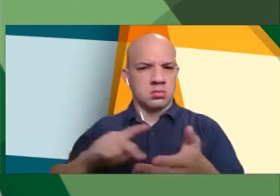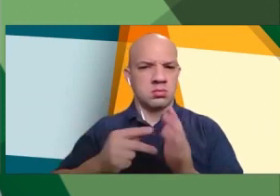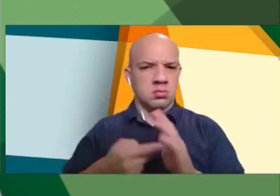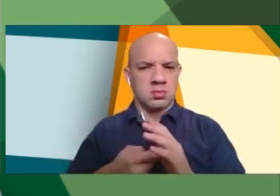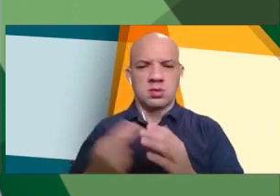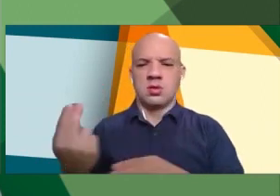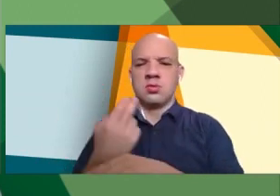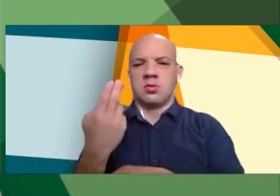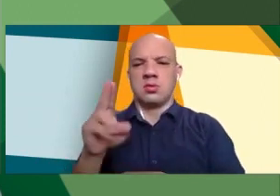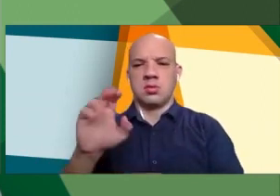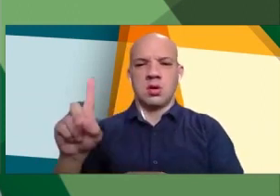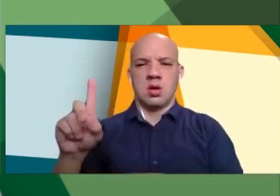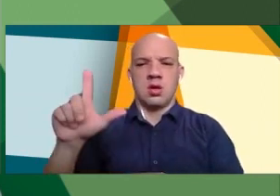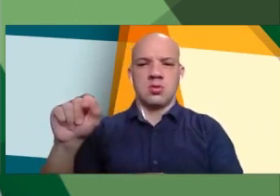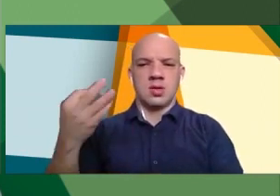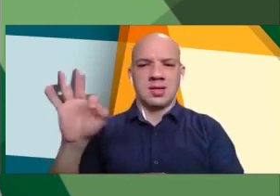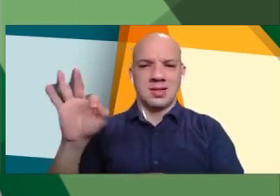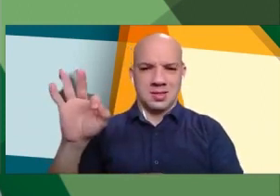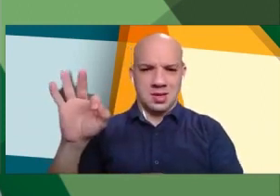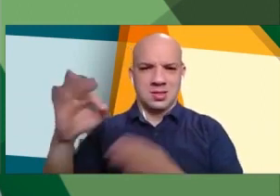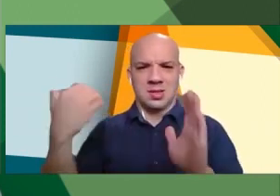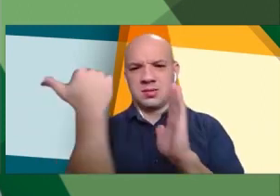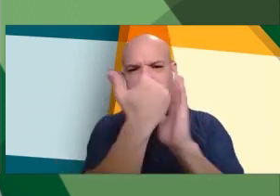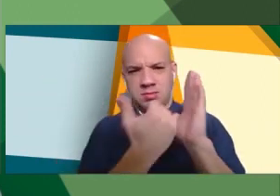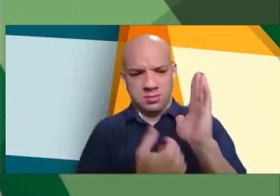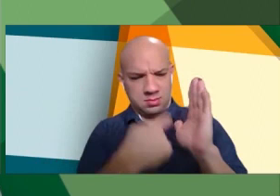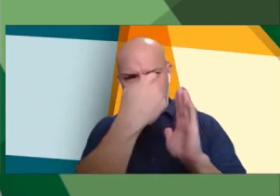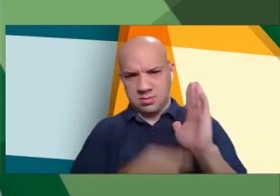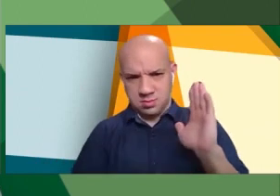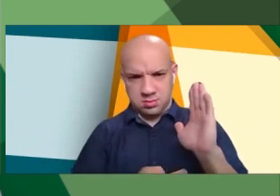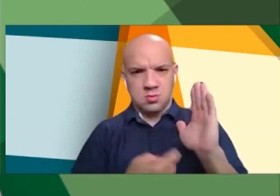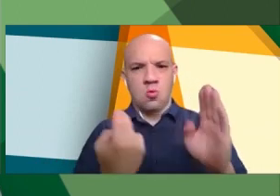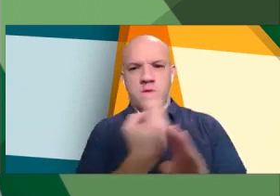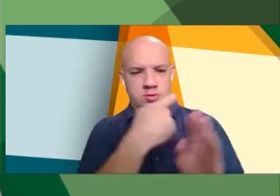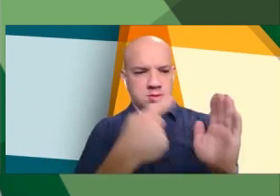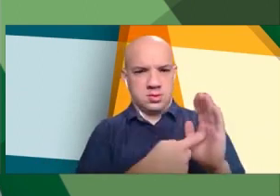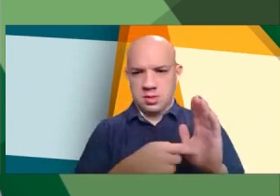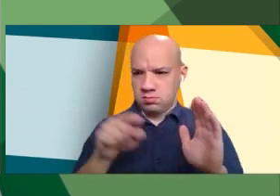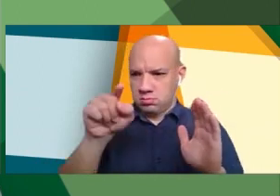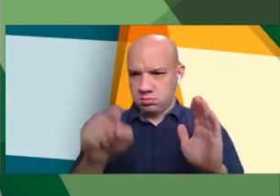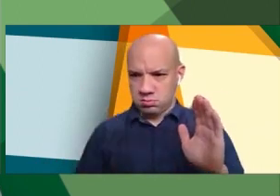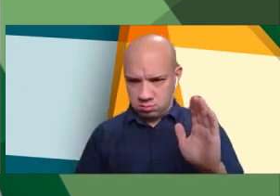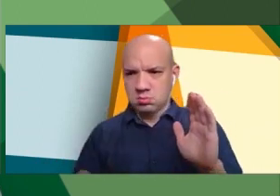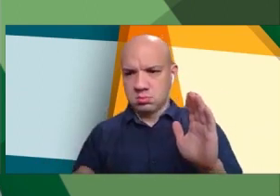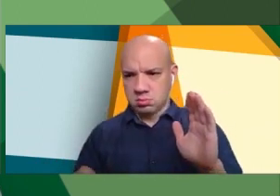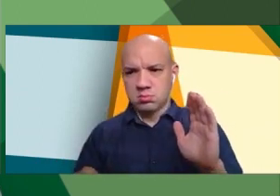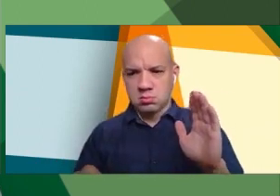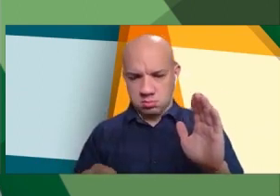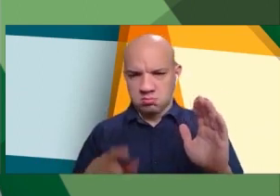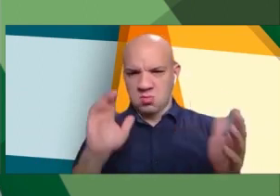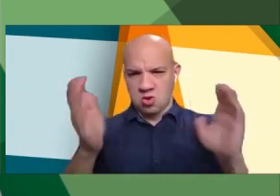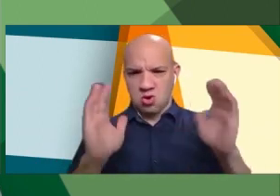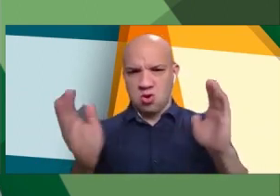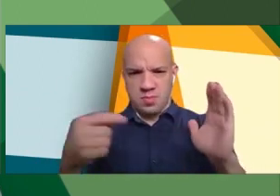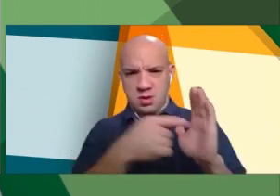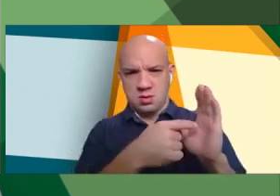HUD 2019 income limits chart. We are referring to everyone that doesn't